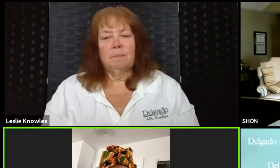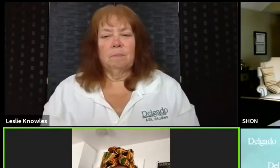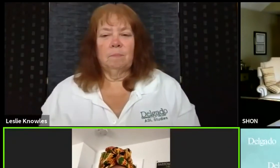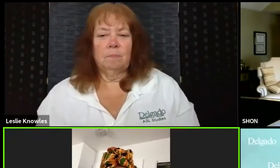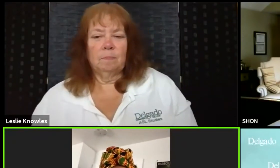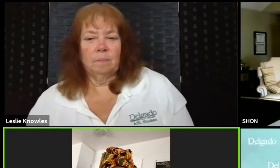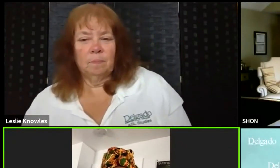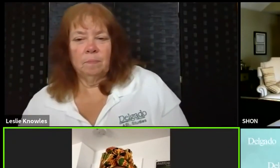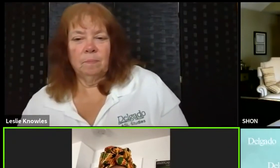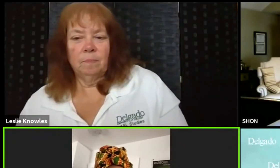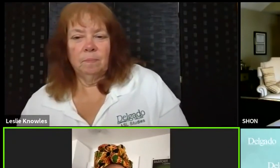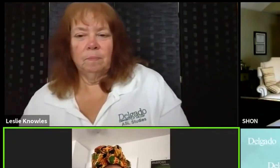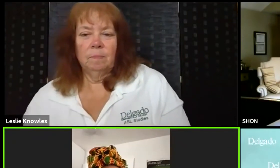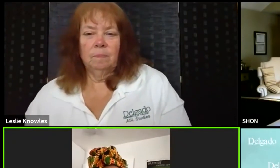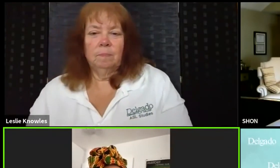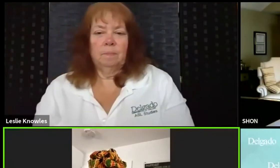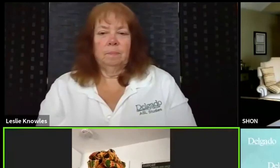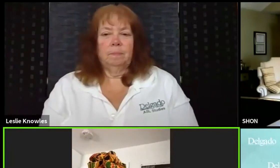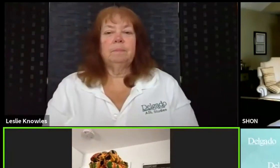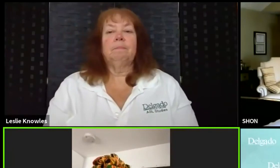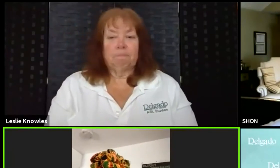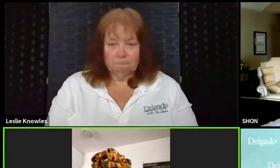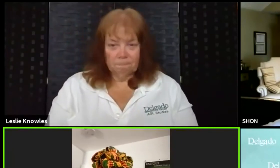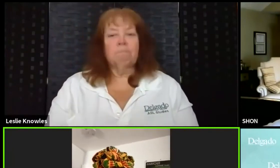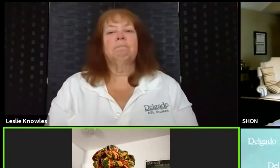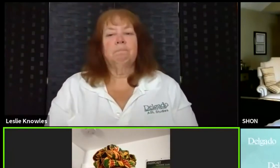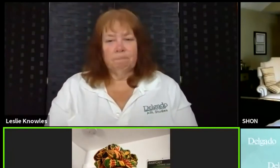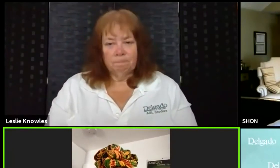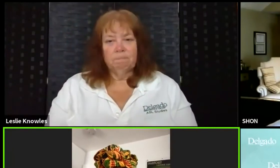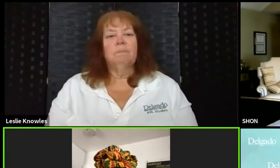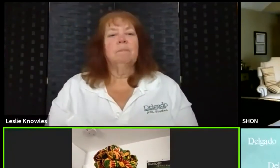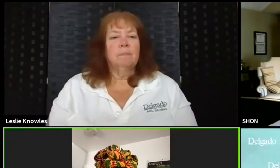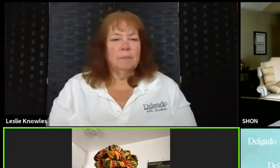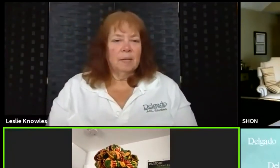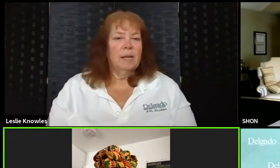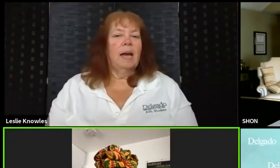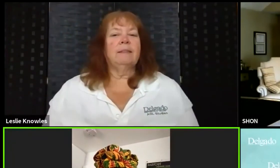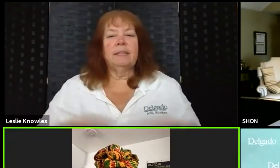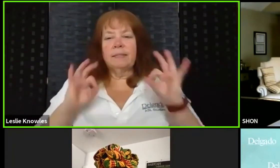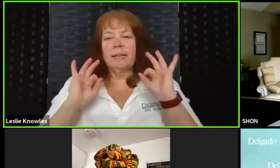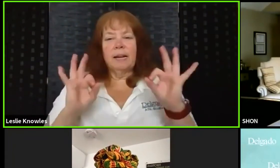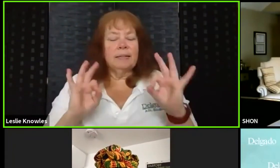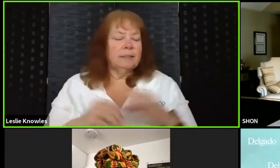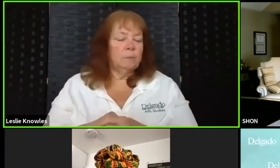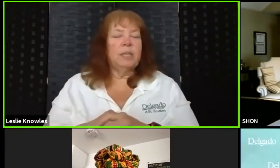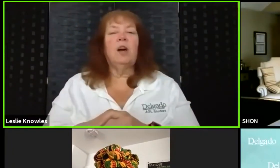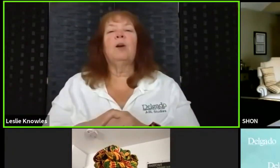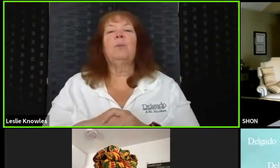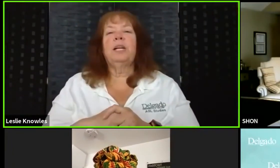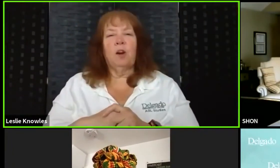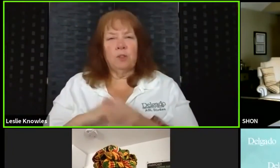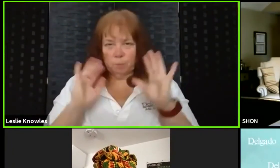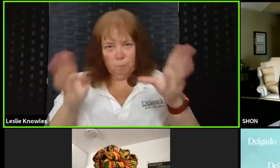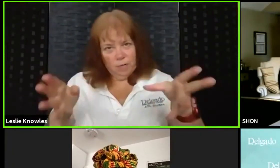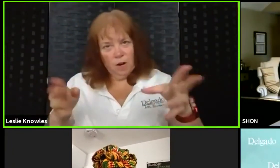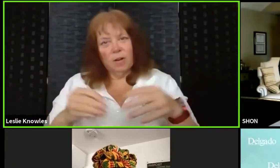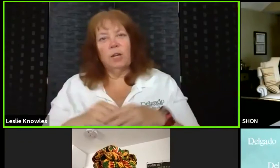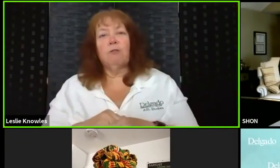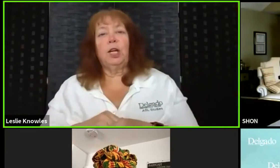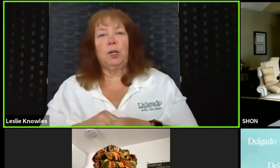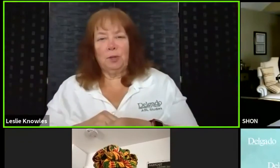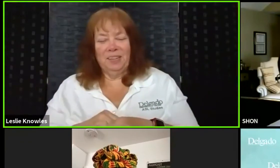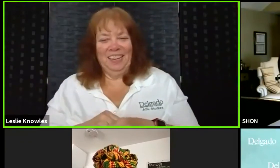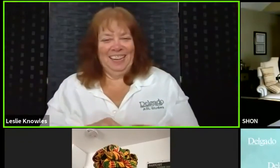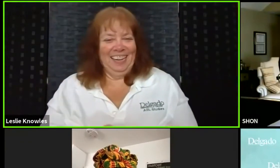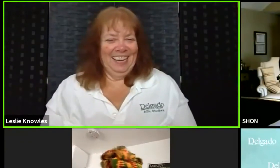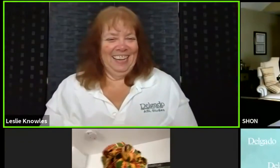fun and a good opportunity for me to get some credentials and brush up on some skills. I think that we are here